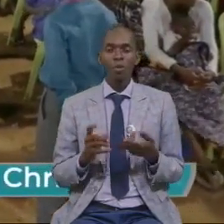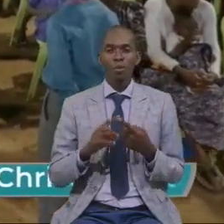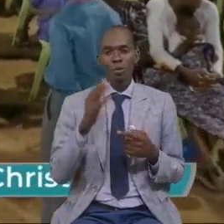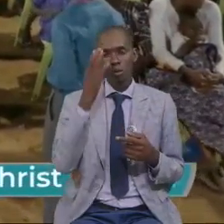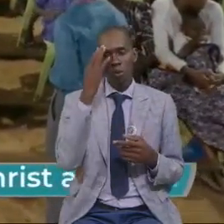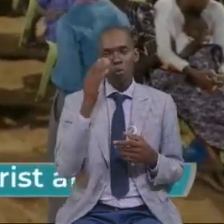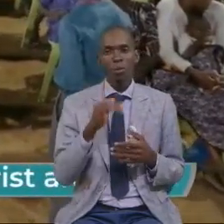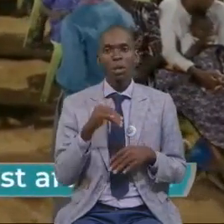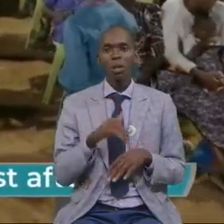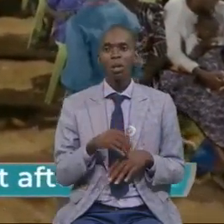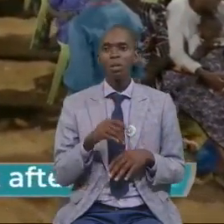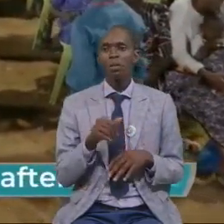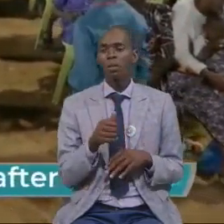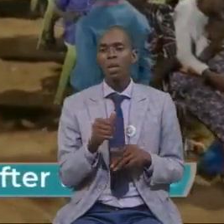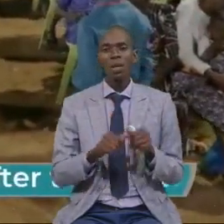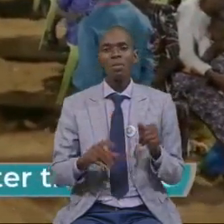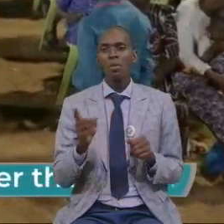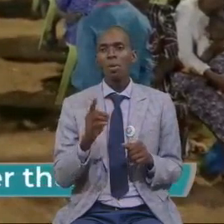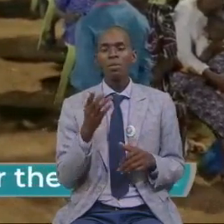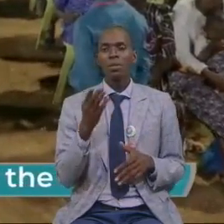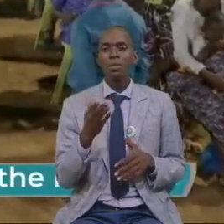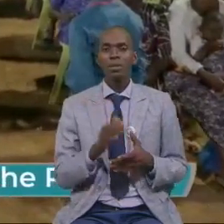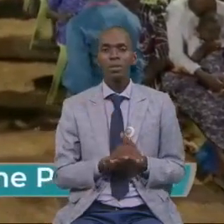Yoruba section, Igede section.